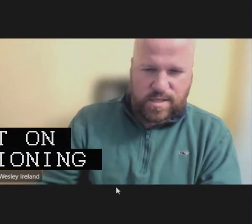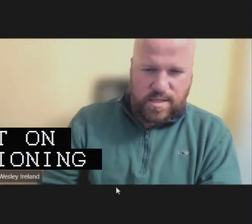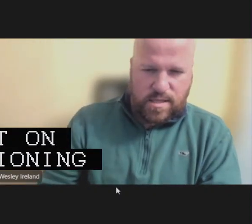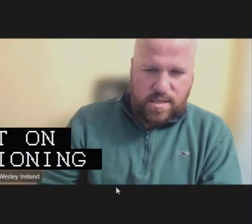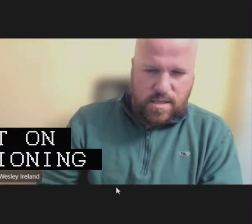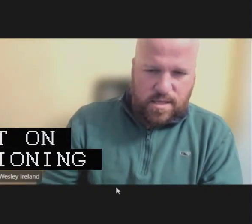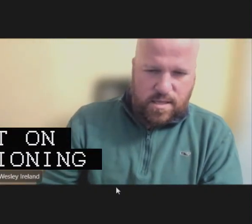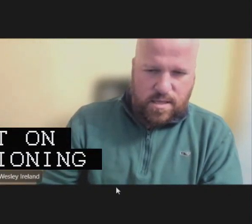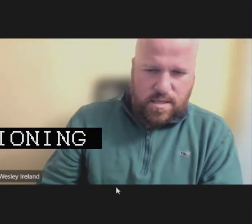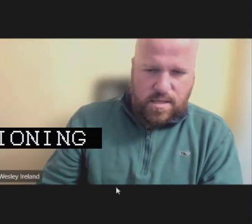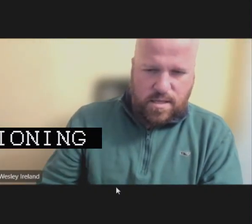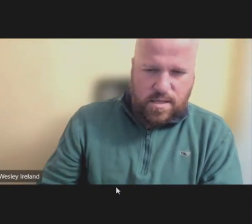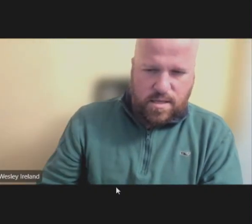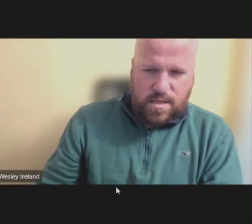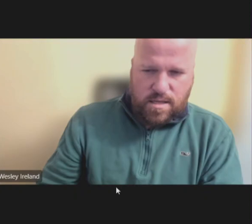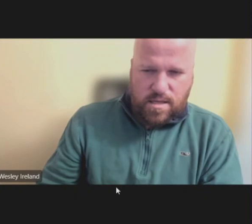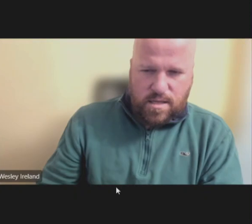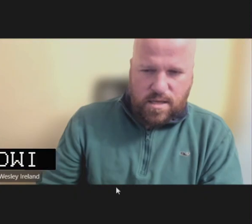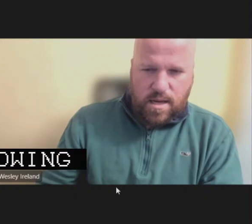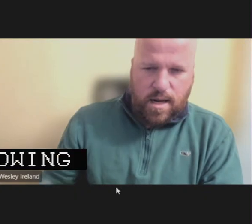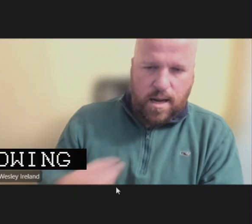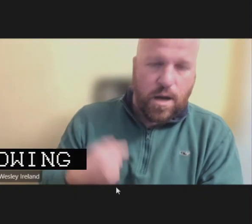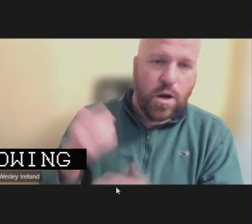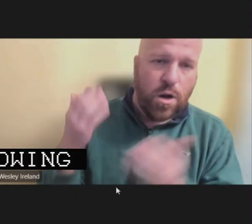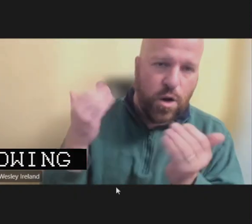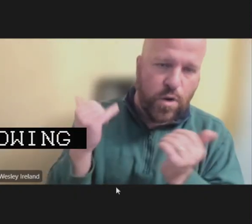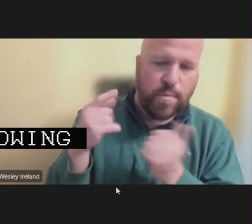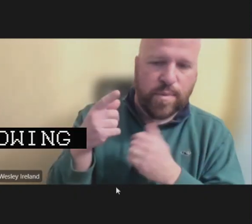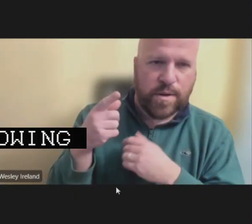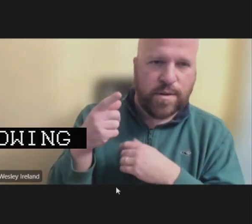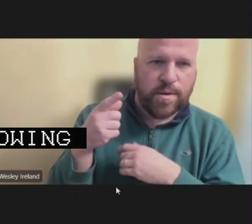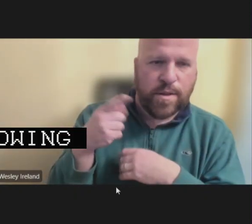of these companies working on this feature.